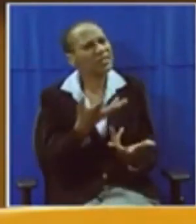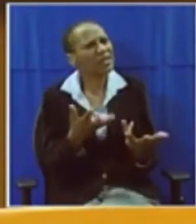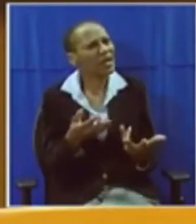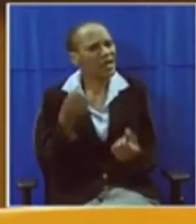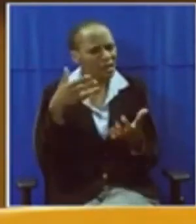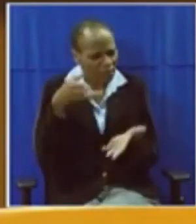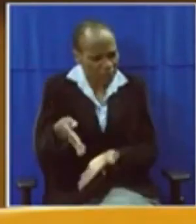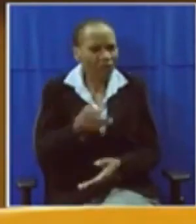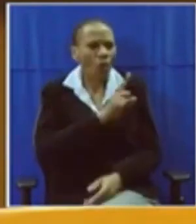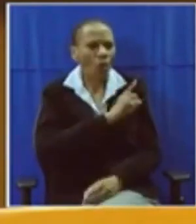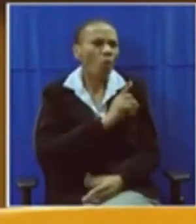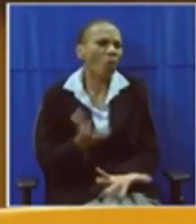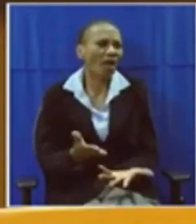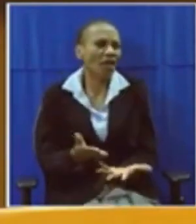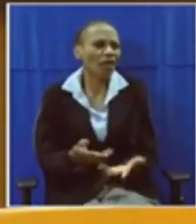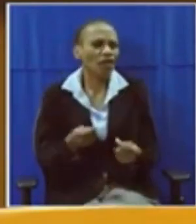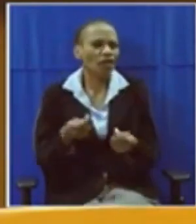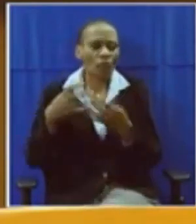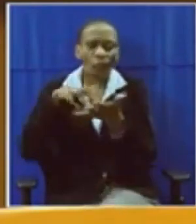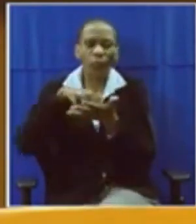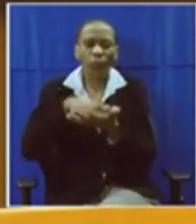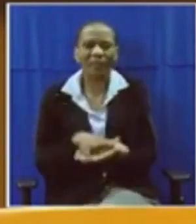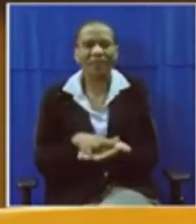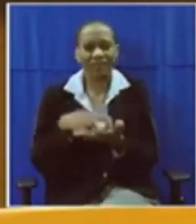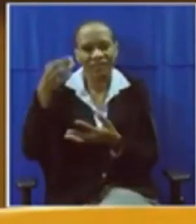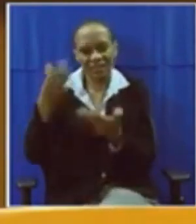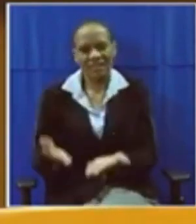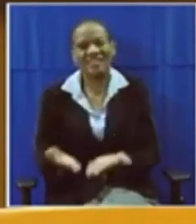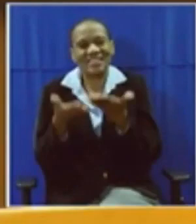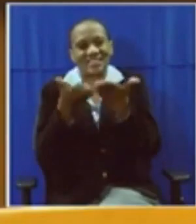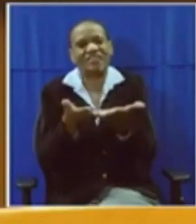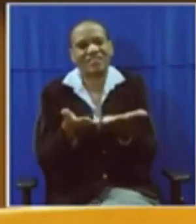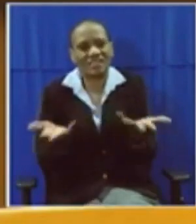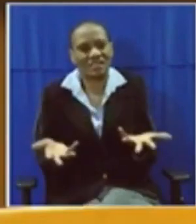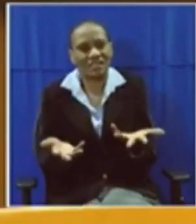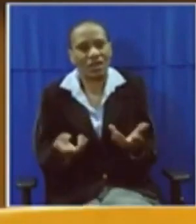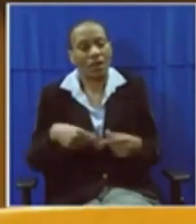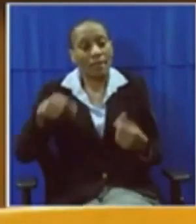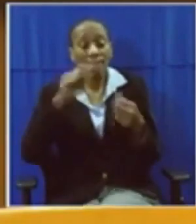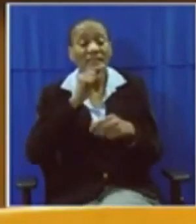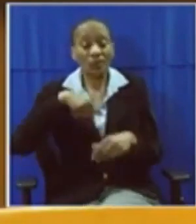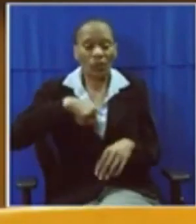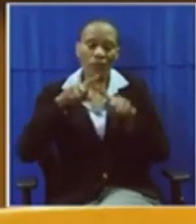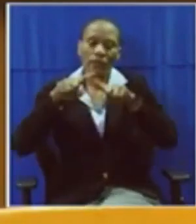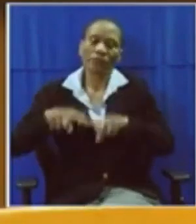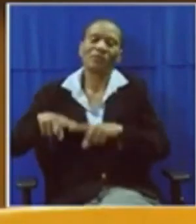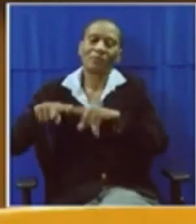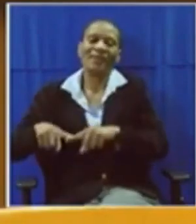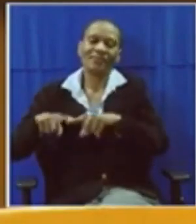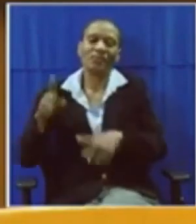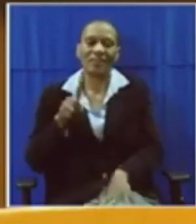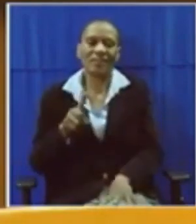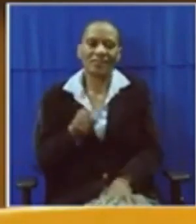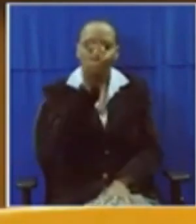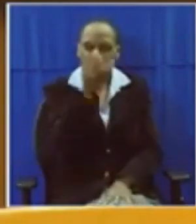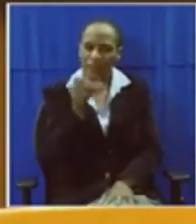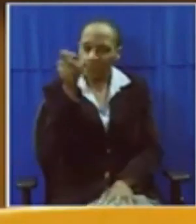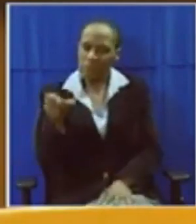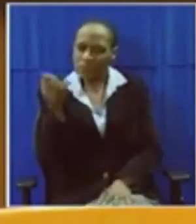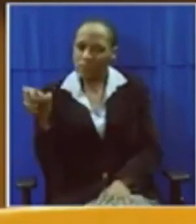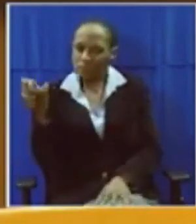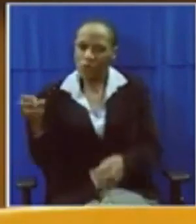to disempower the state's capacity to deliver services that it ought to, so that we can depend on individually and privately